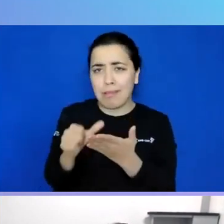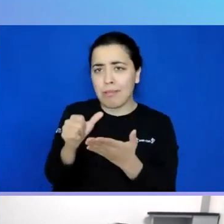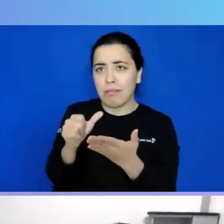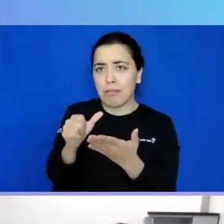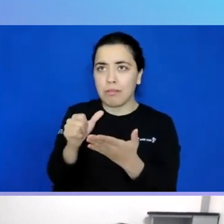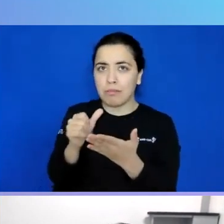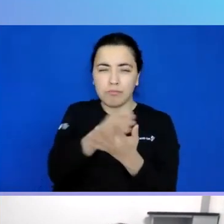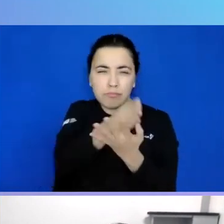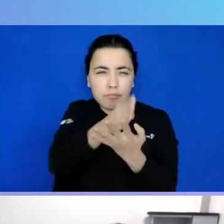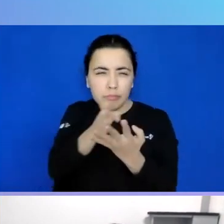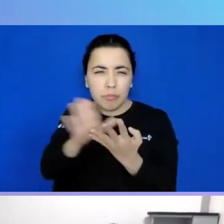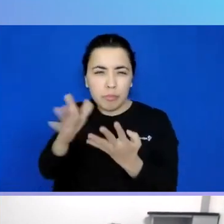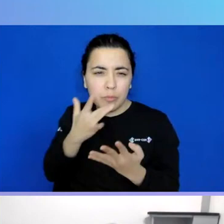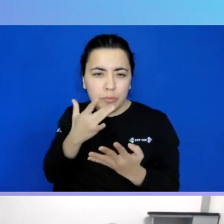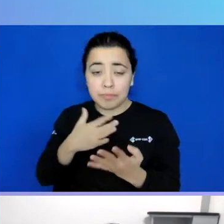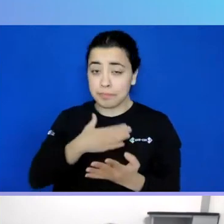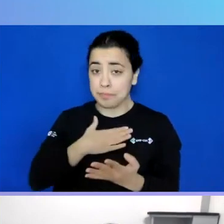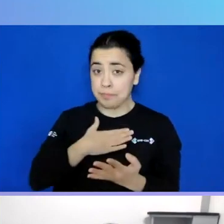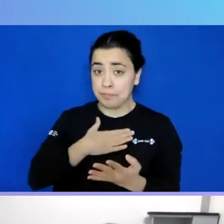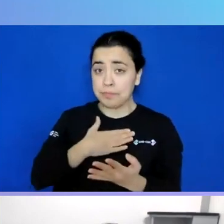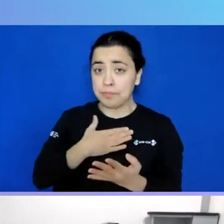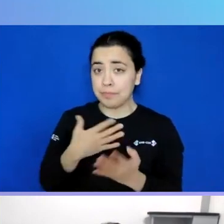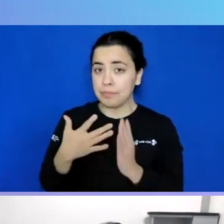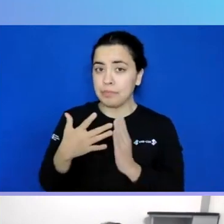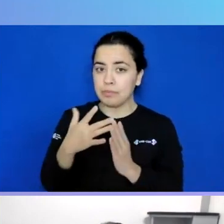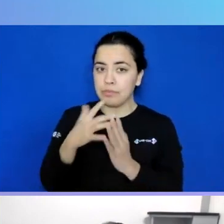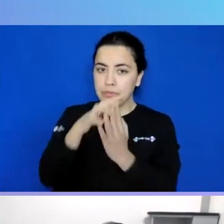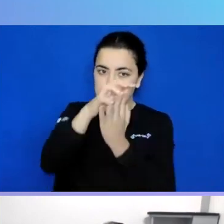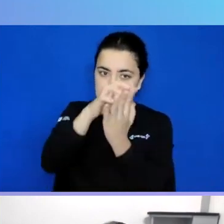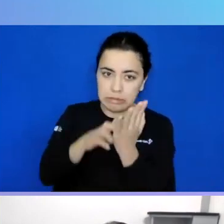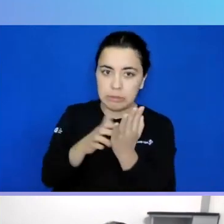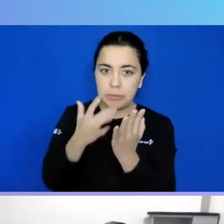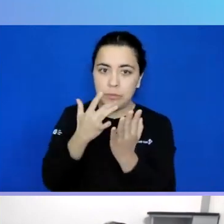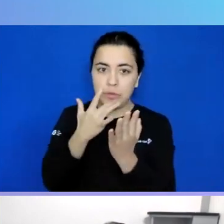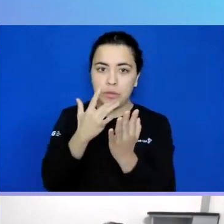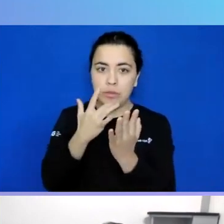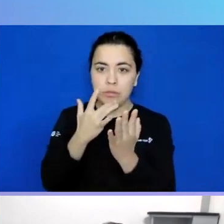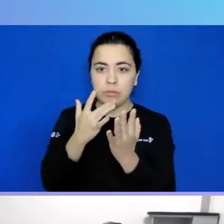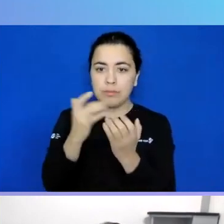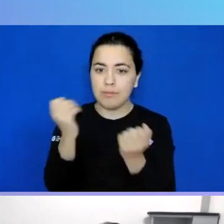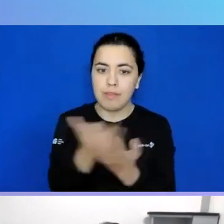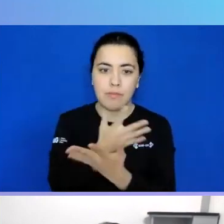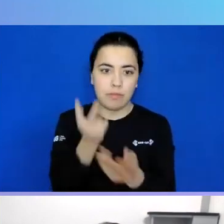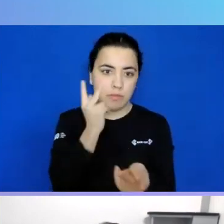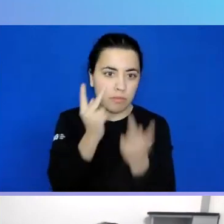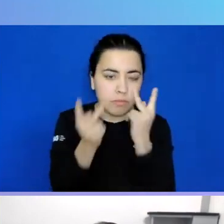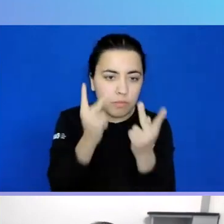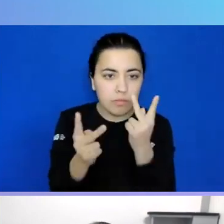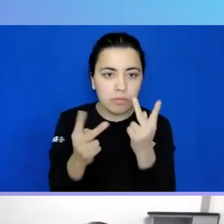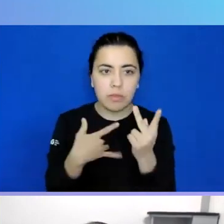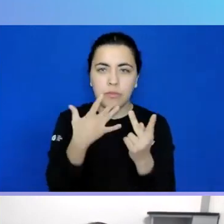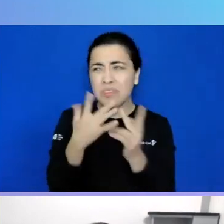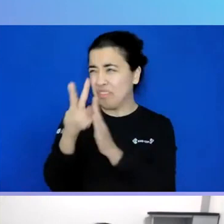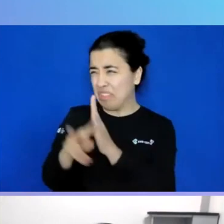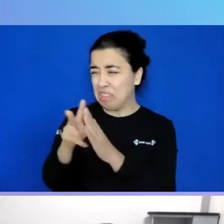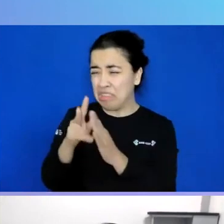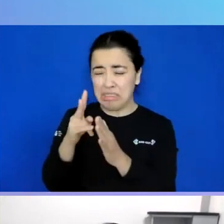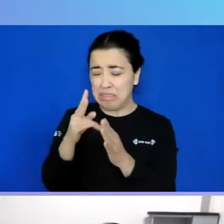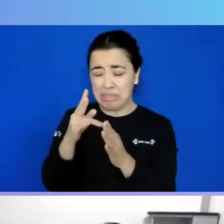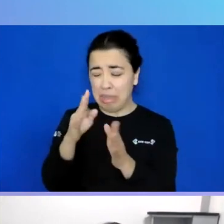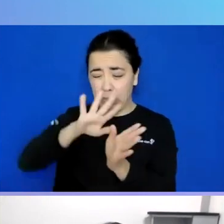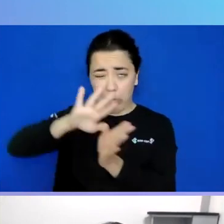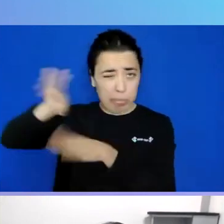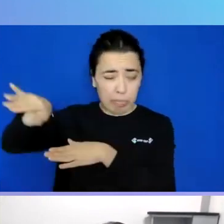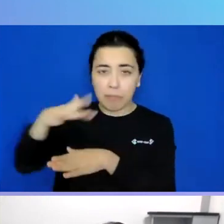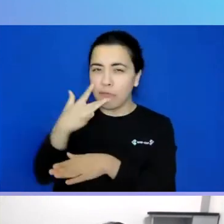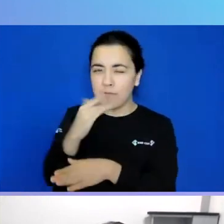modality that they need. So I personally am a text-based person. I like everything visual and I don't like videos.